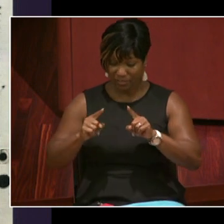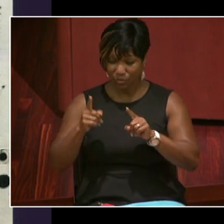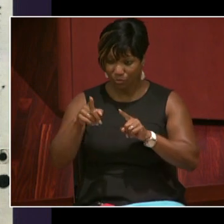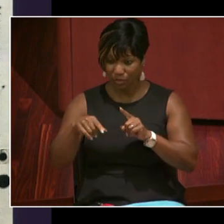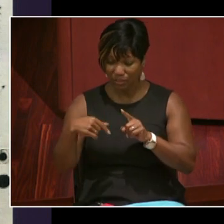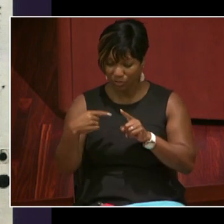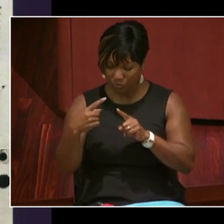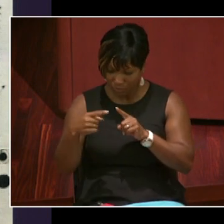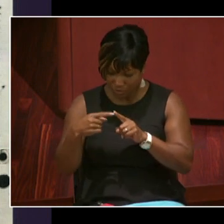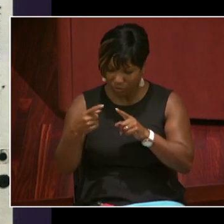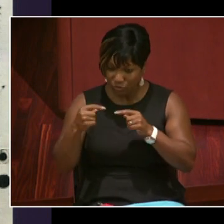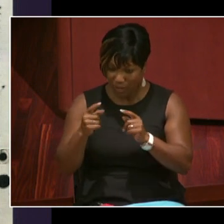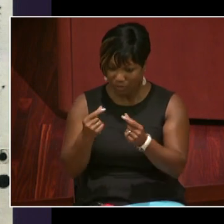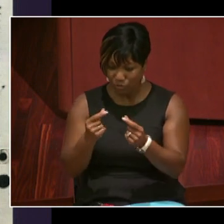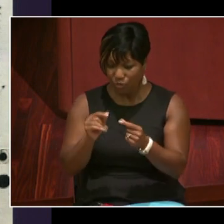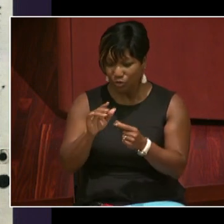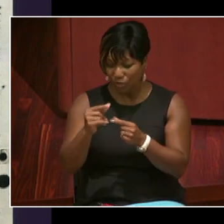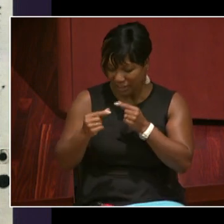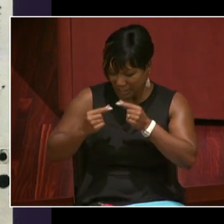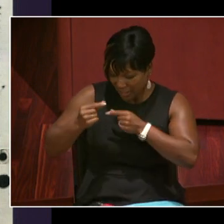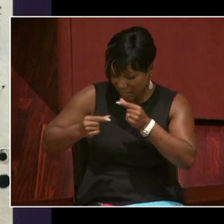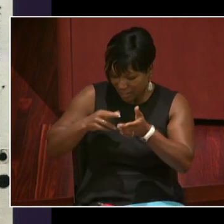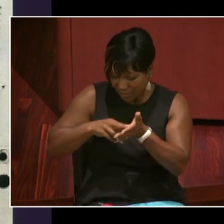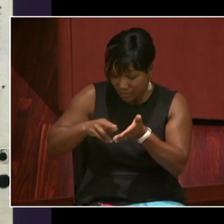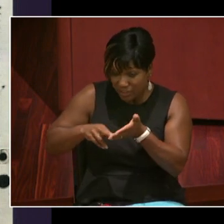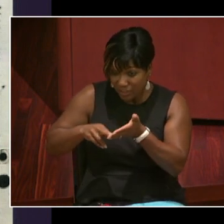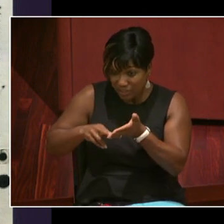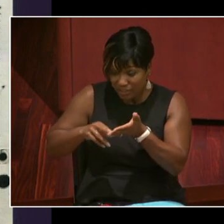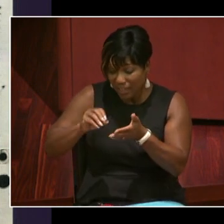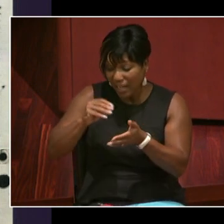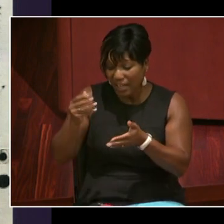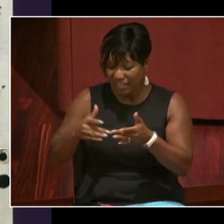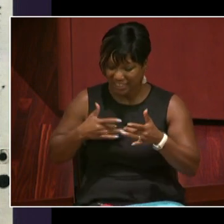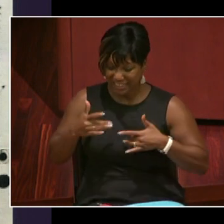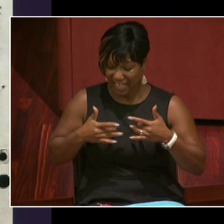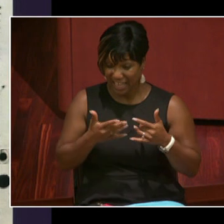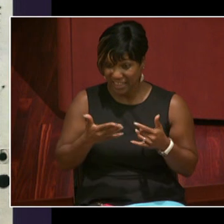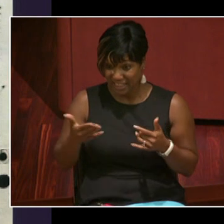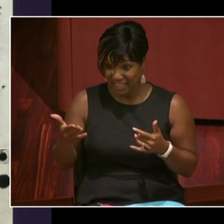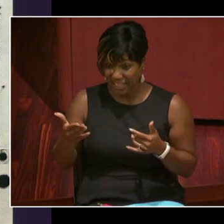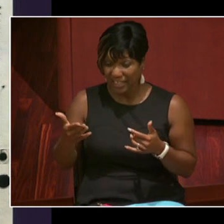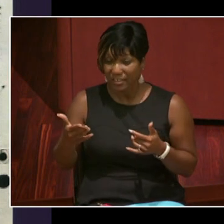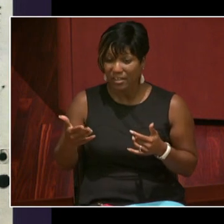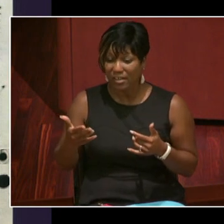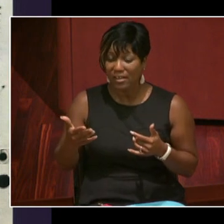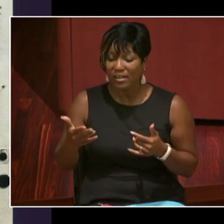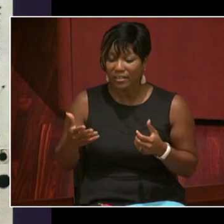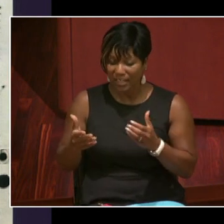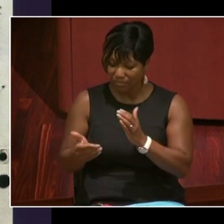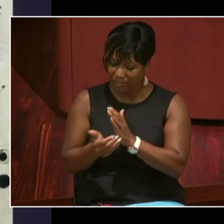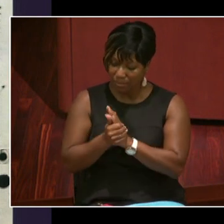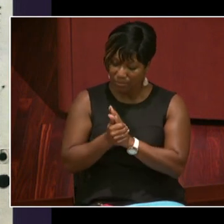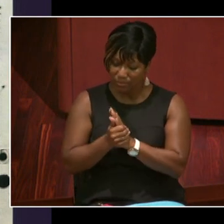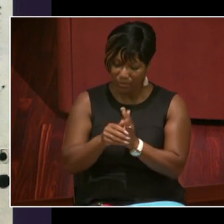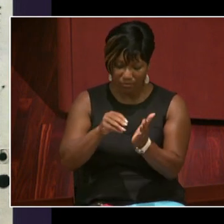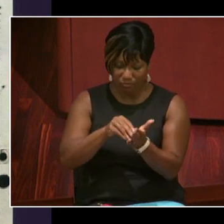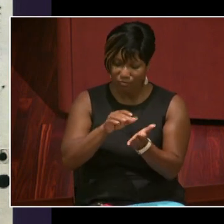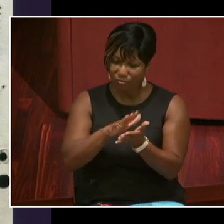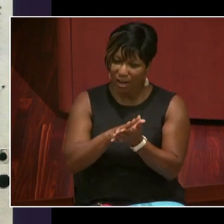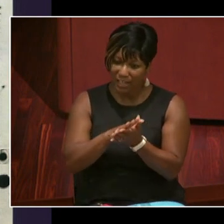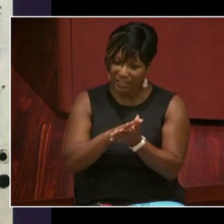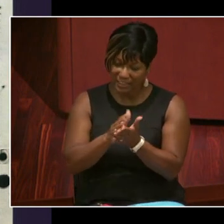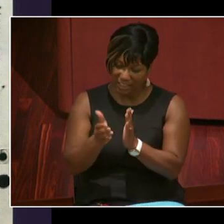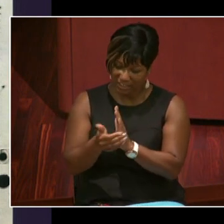genealogy research. The other exciting thing with this particular document is there are often supplementary records that are